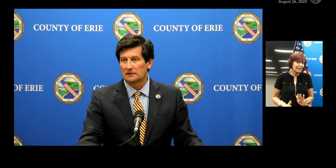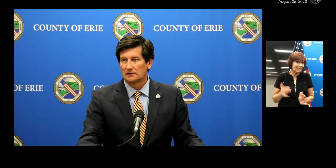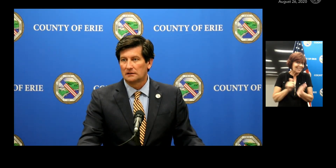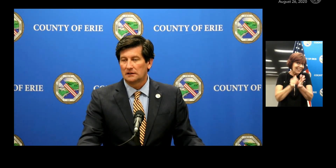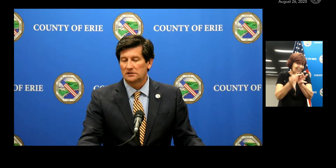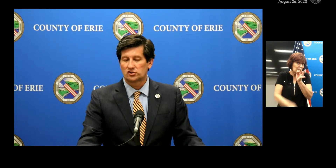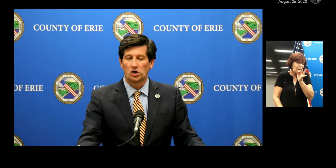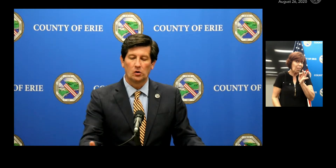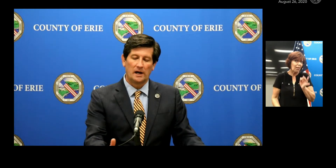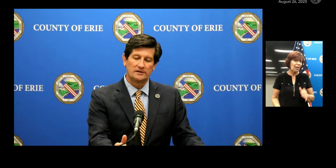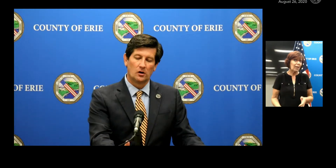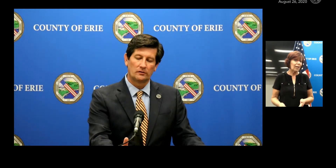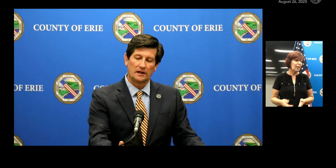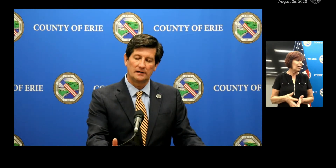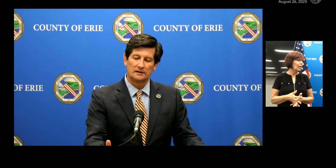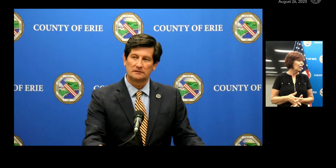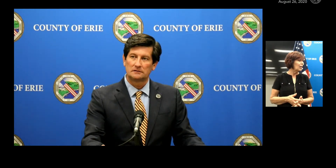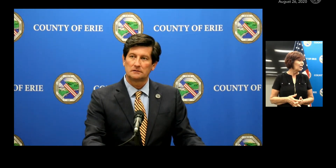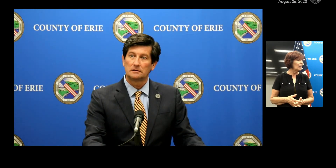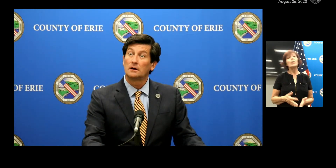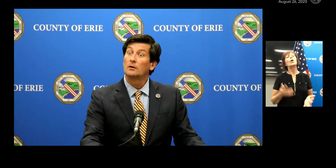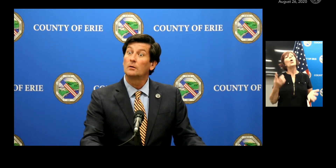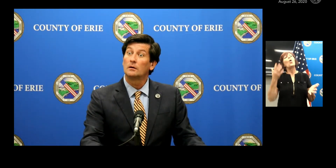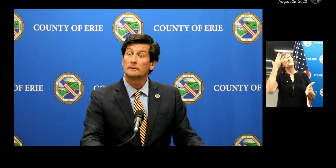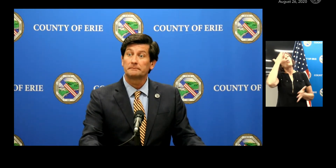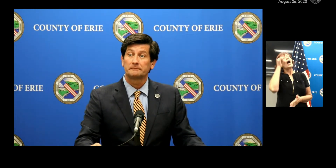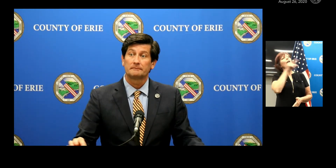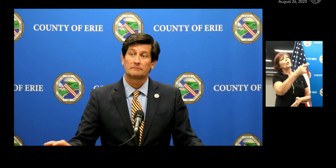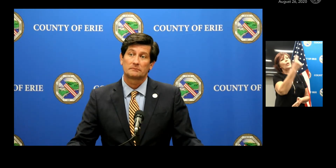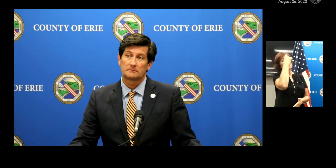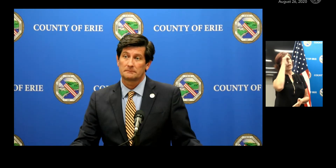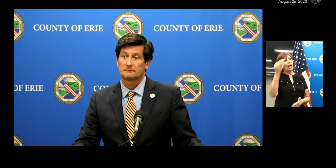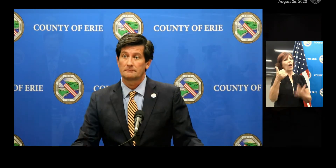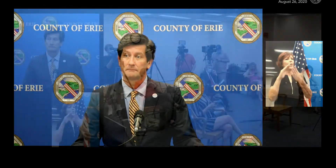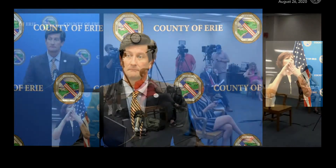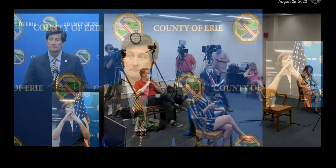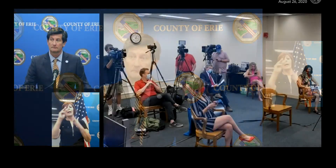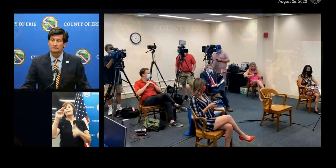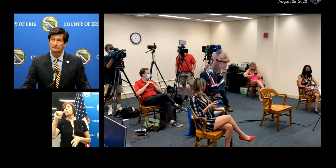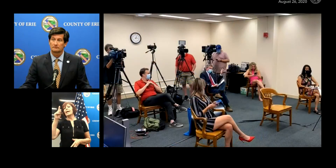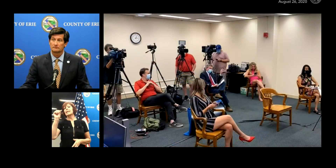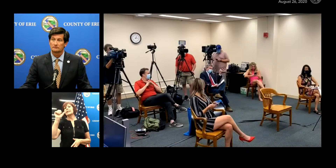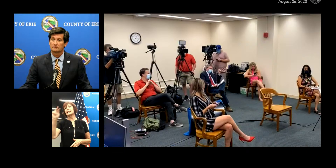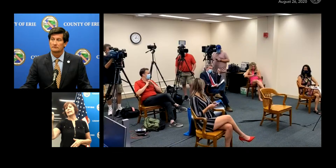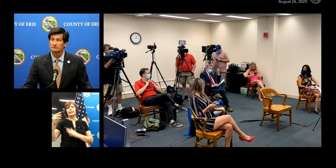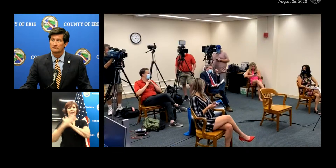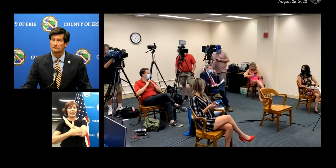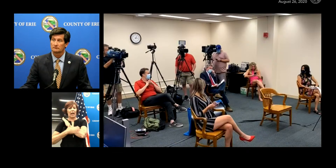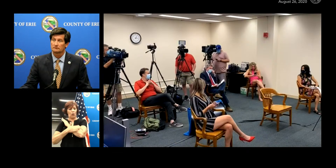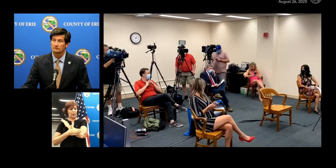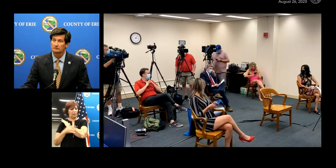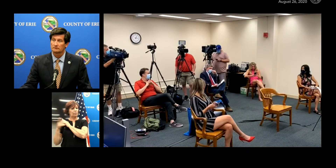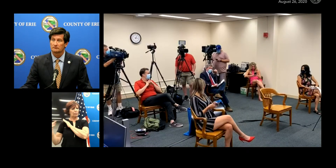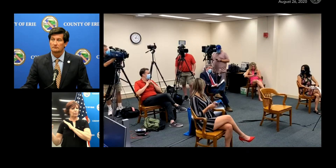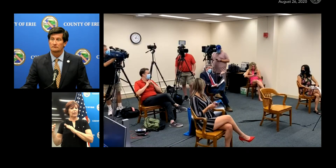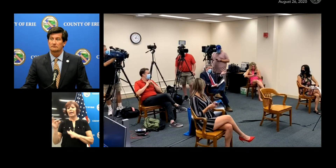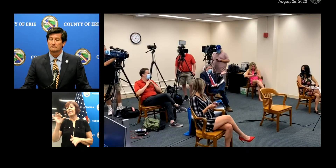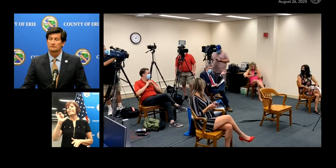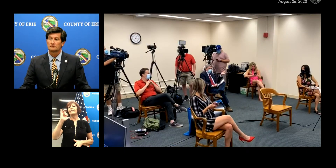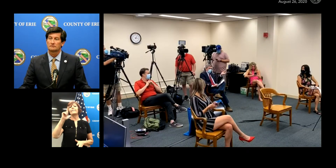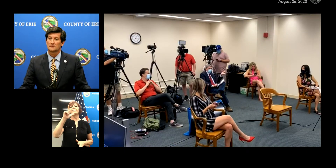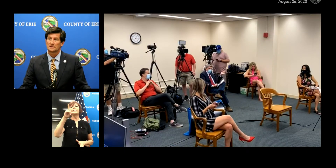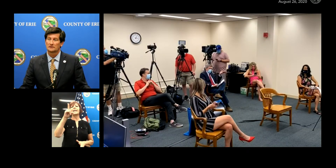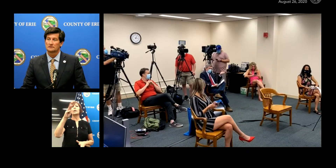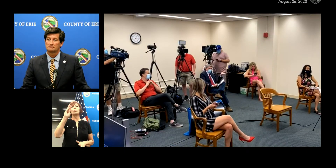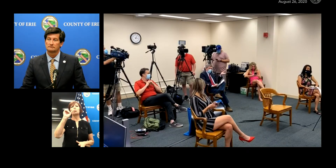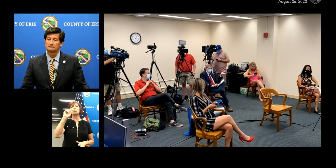that. And so Mark, why do you think other communities like Madison County, obviously Fieldville Farms, or Fieldville